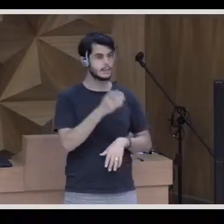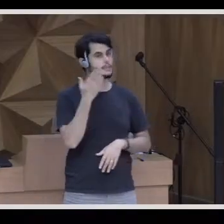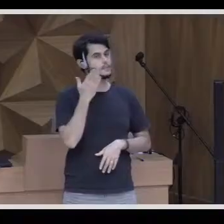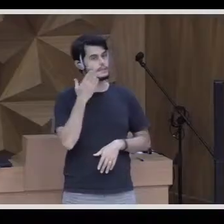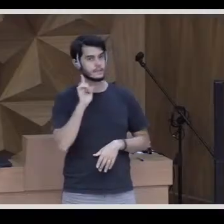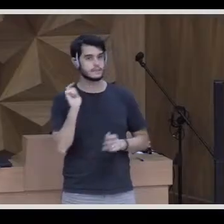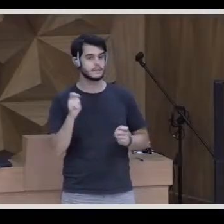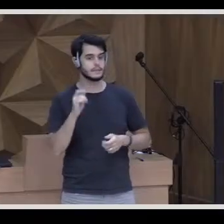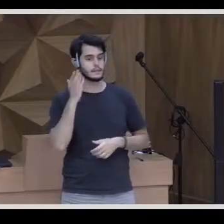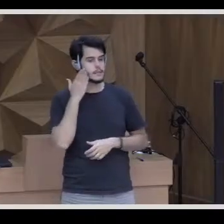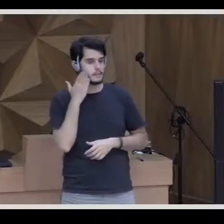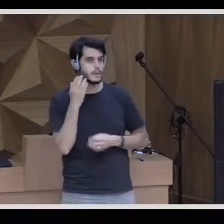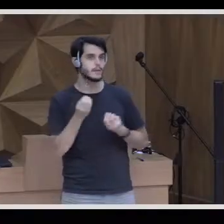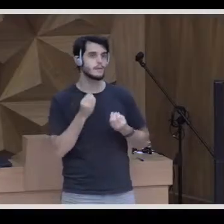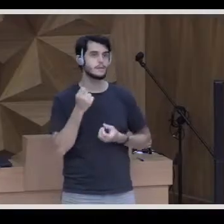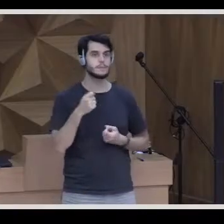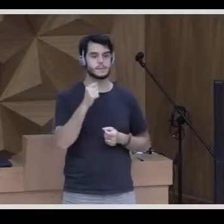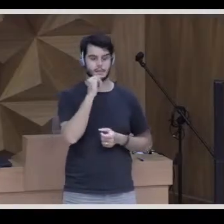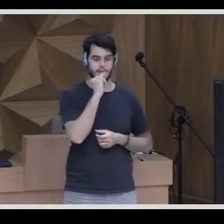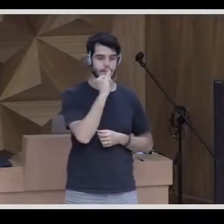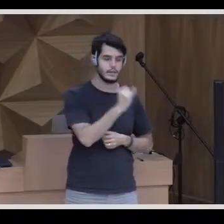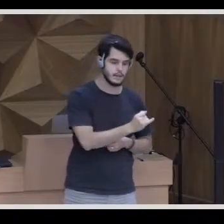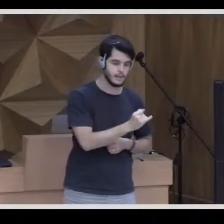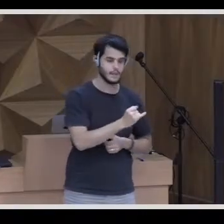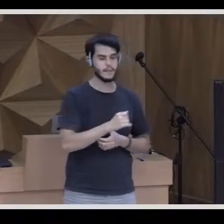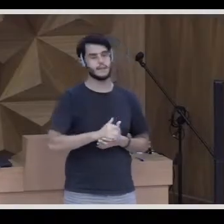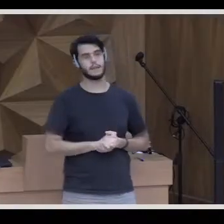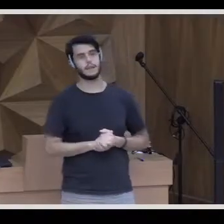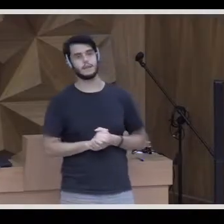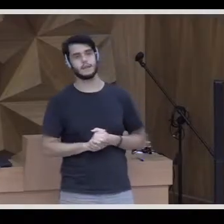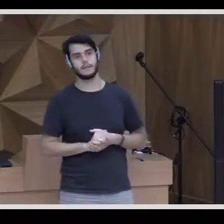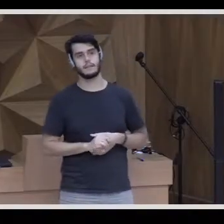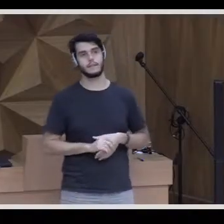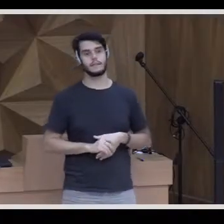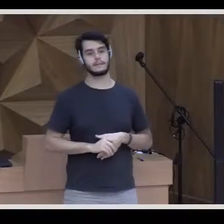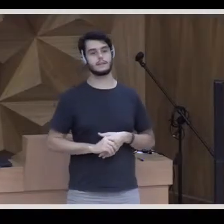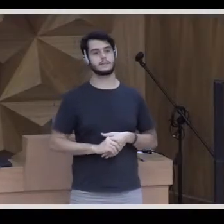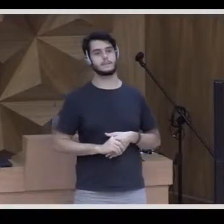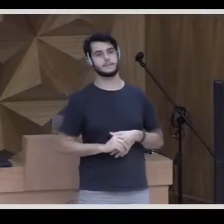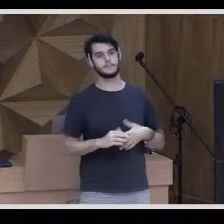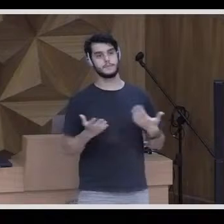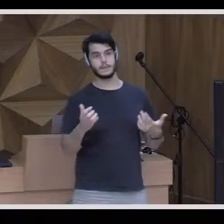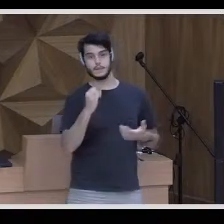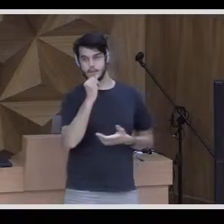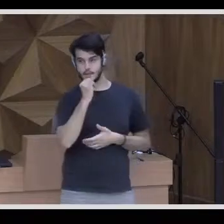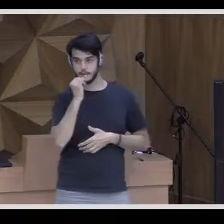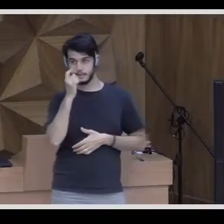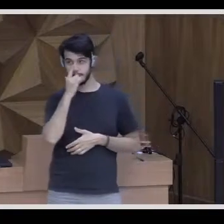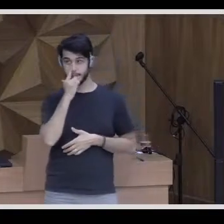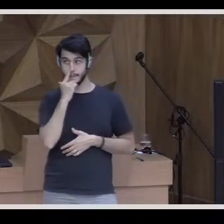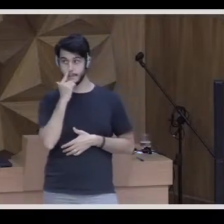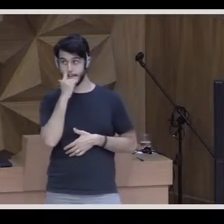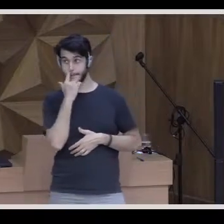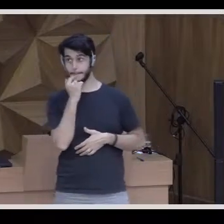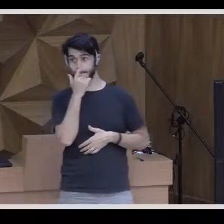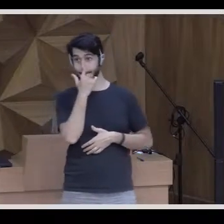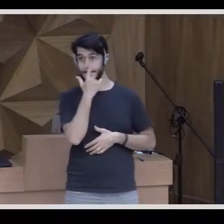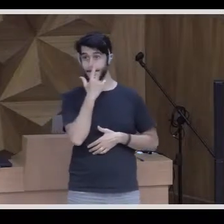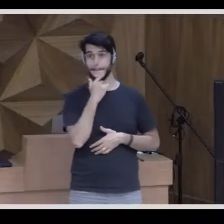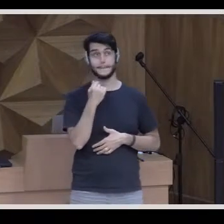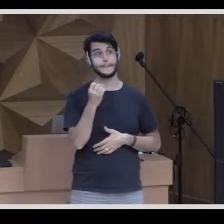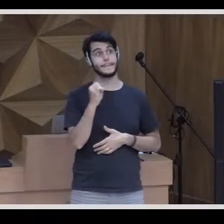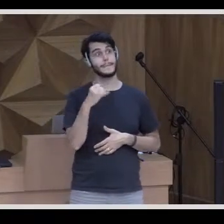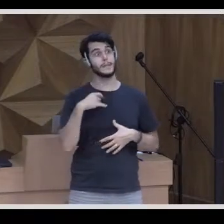well, just hypothetically, suppose I happened to take a bit of a break mid-afternoon and go off and have a